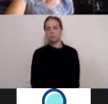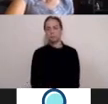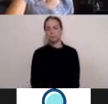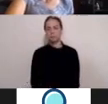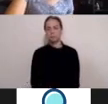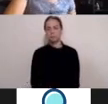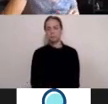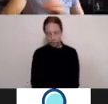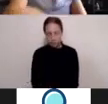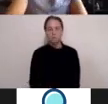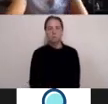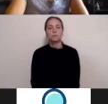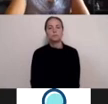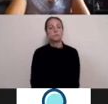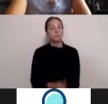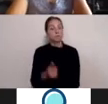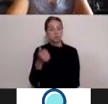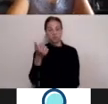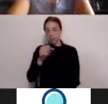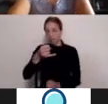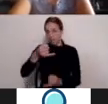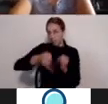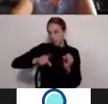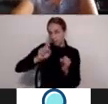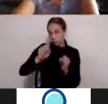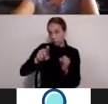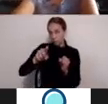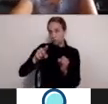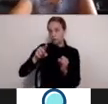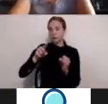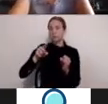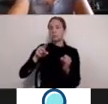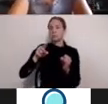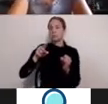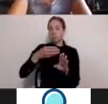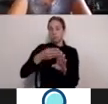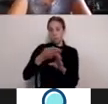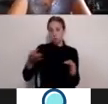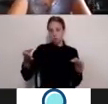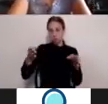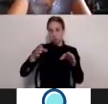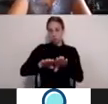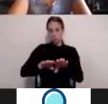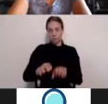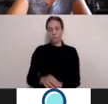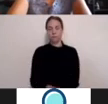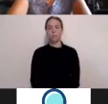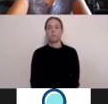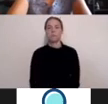Great. Are there any last questions before we close out?